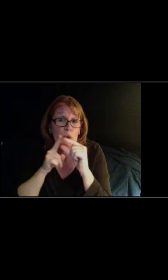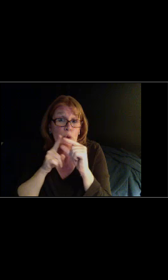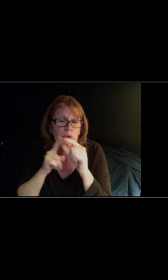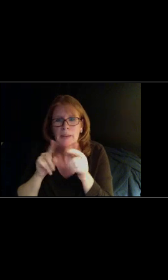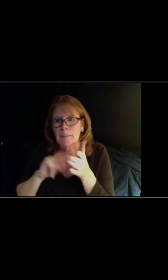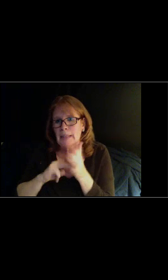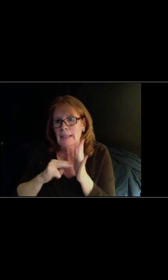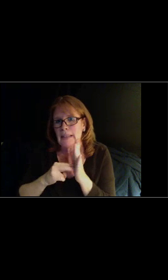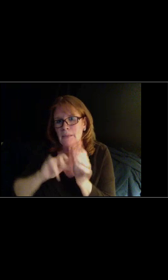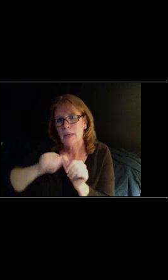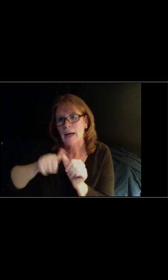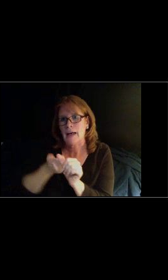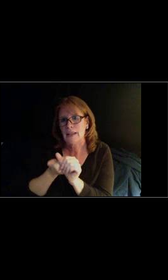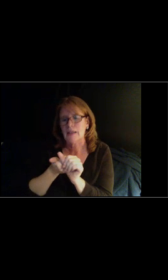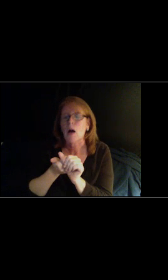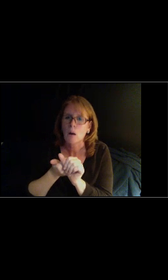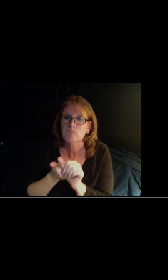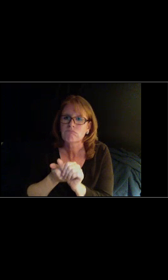we have to use different